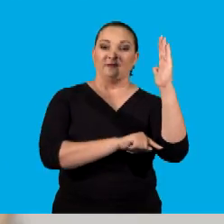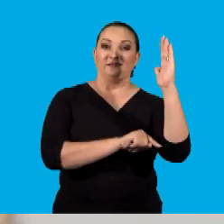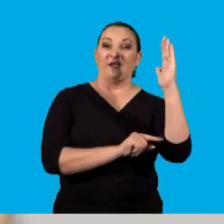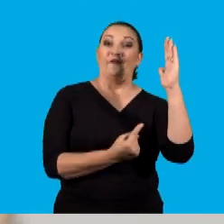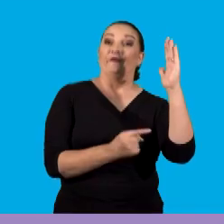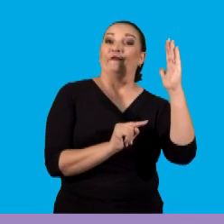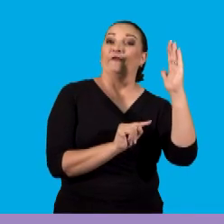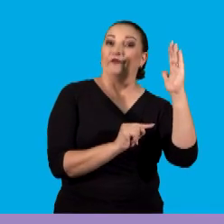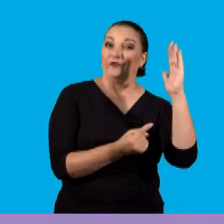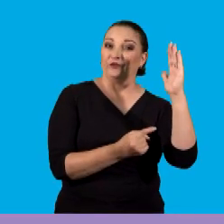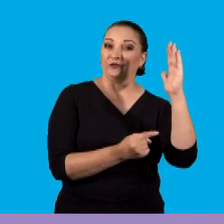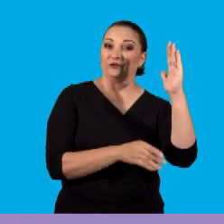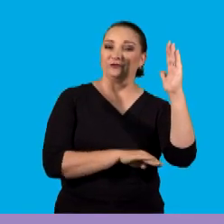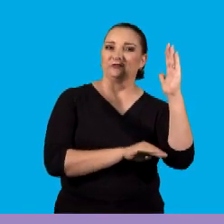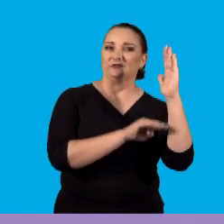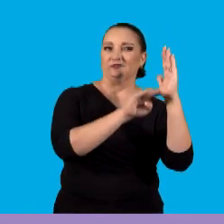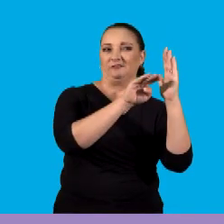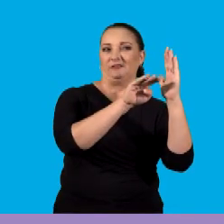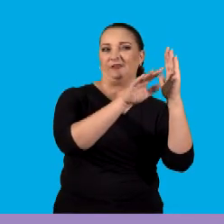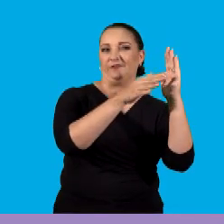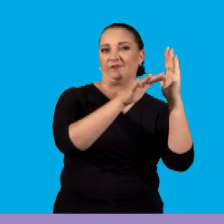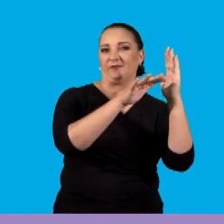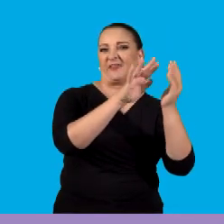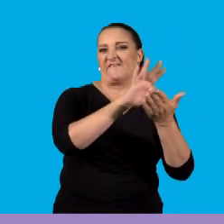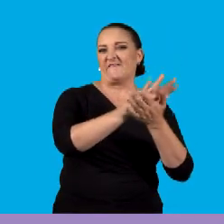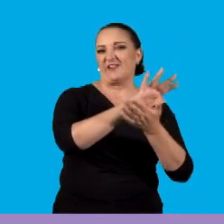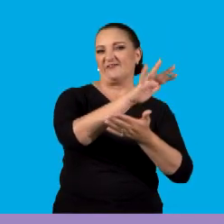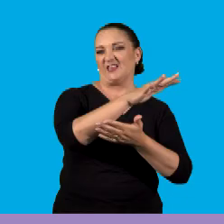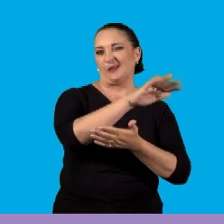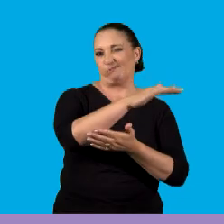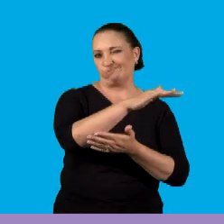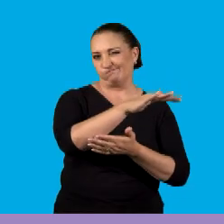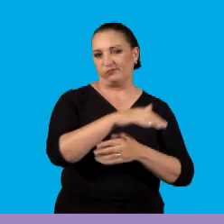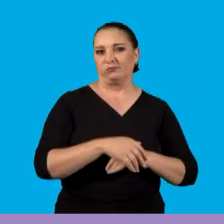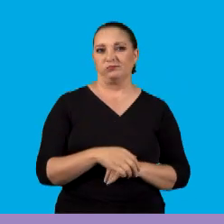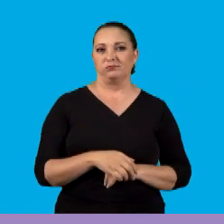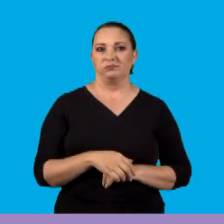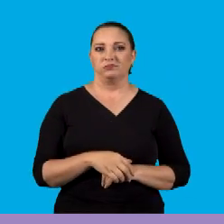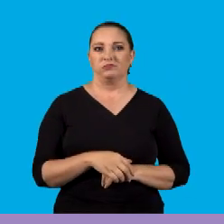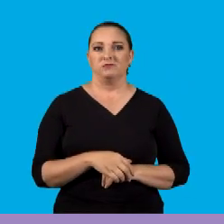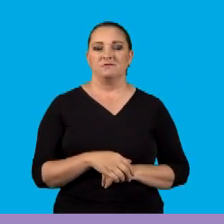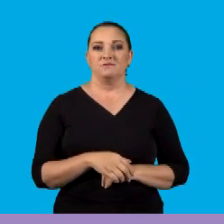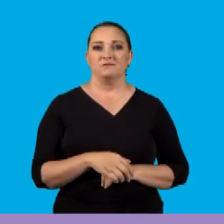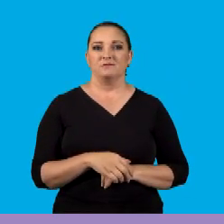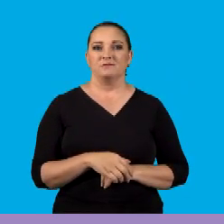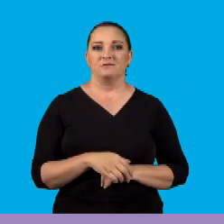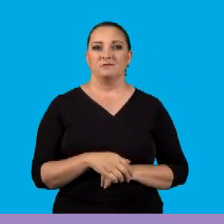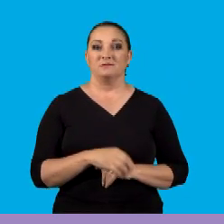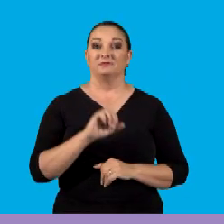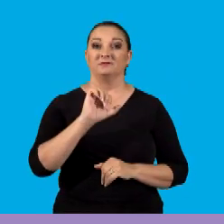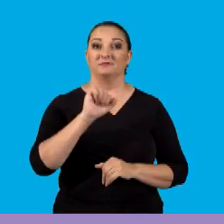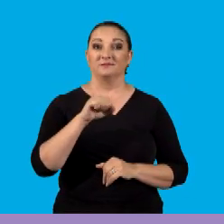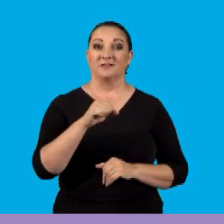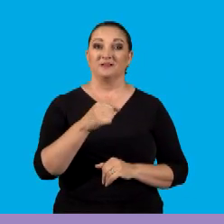day, the temperature there was at about 15 degrees Celsius. Now, as we can see, it was at